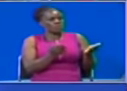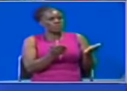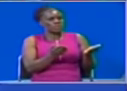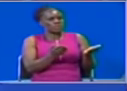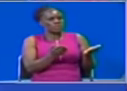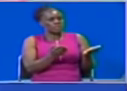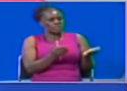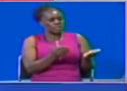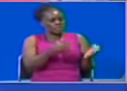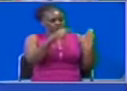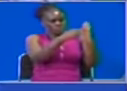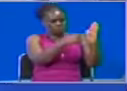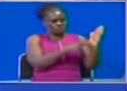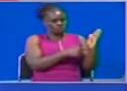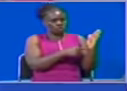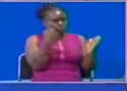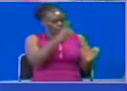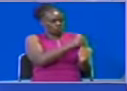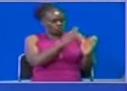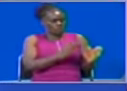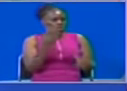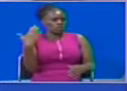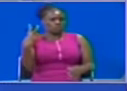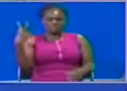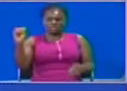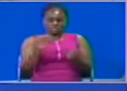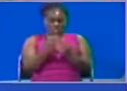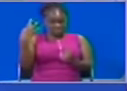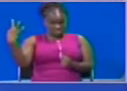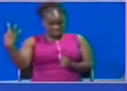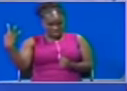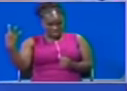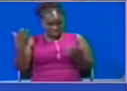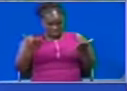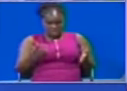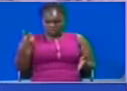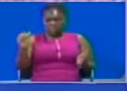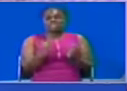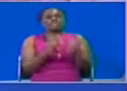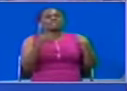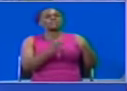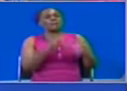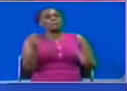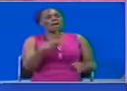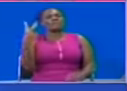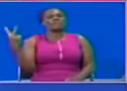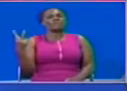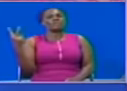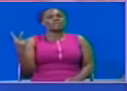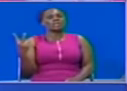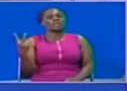for the doctors. But this is a document that was signed in 2013. We are now in 2017, February.